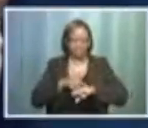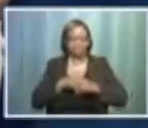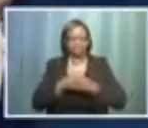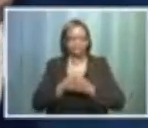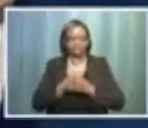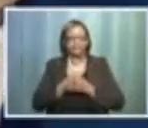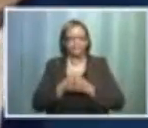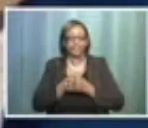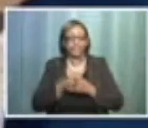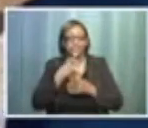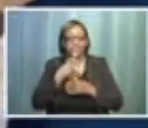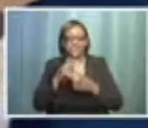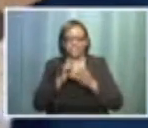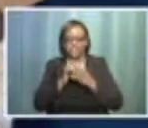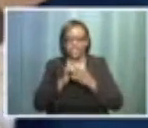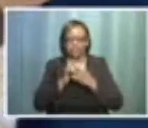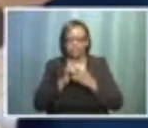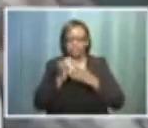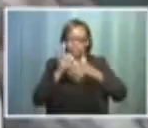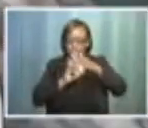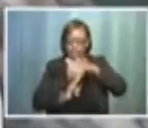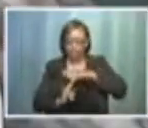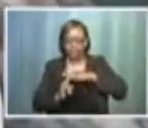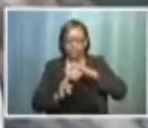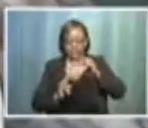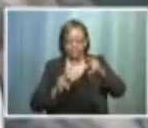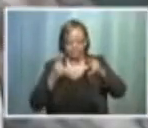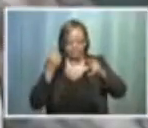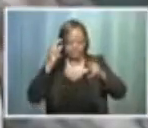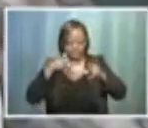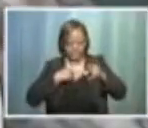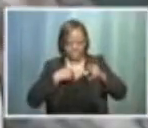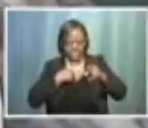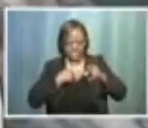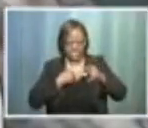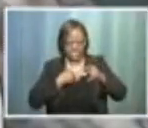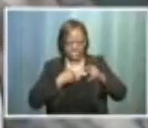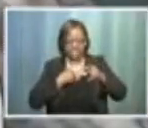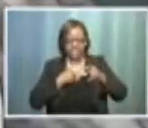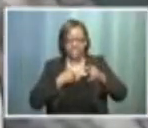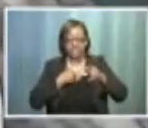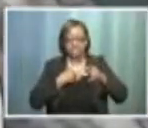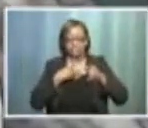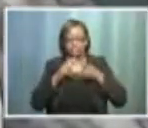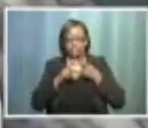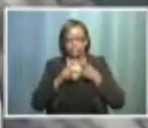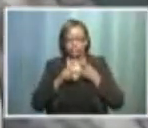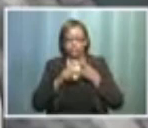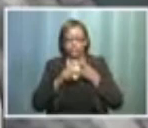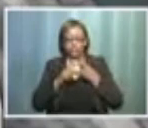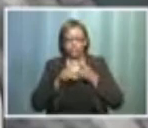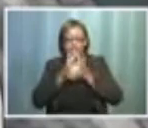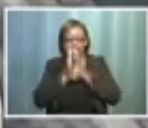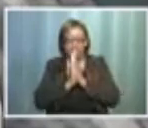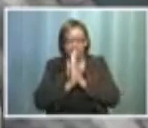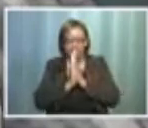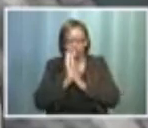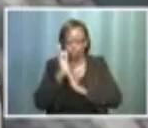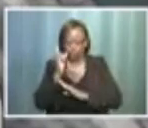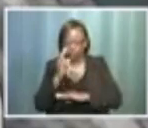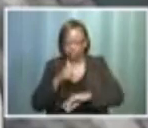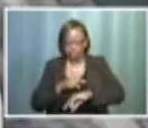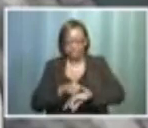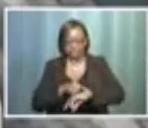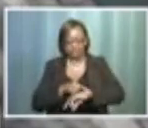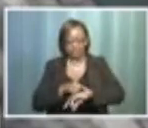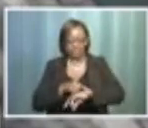it was very humbling for me as general manager to just ask once, and I only had to